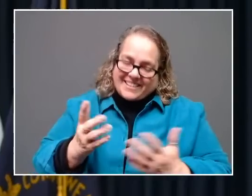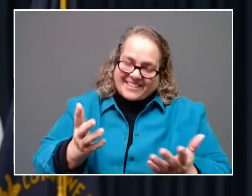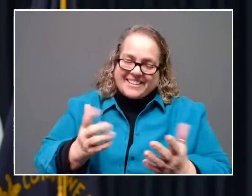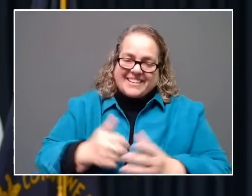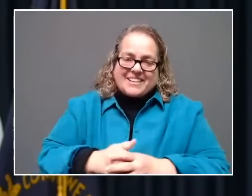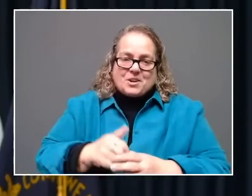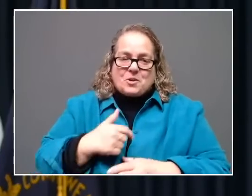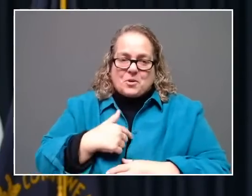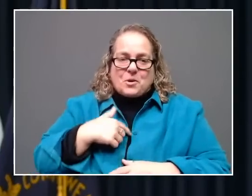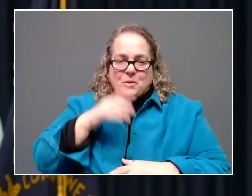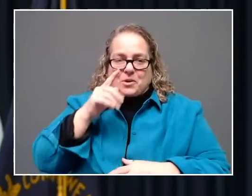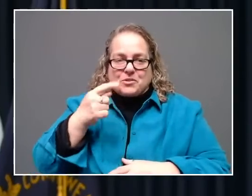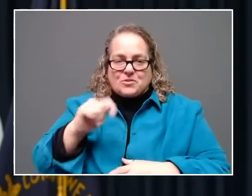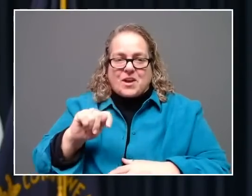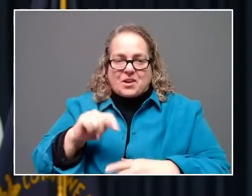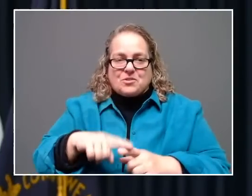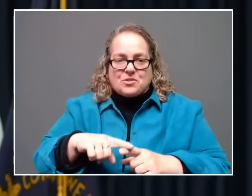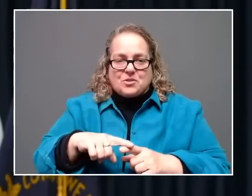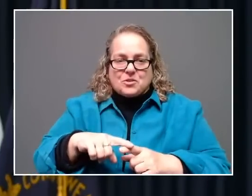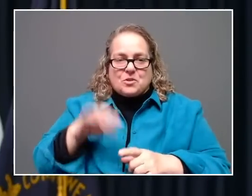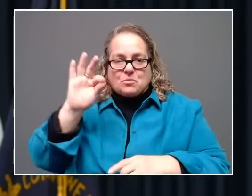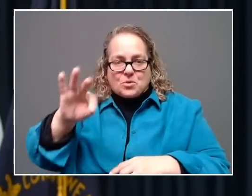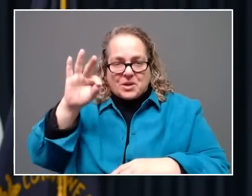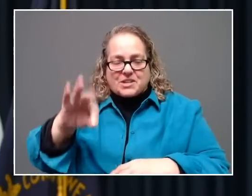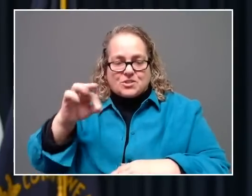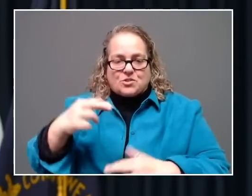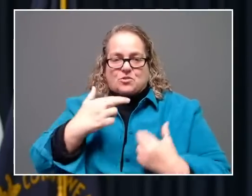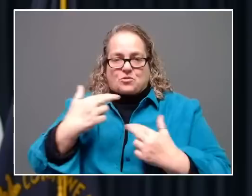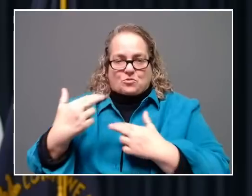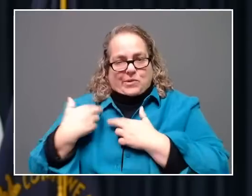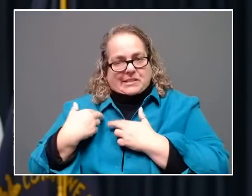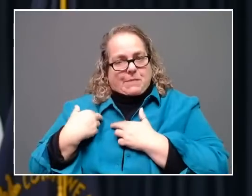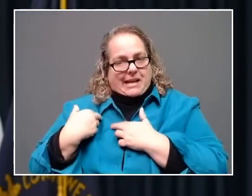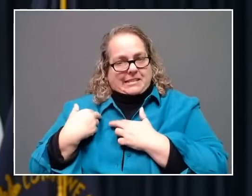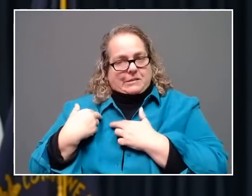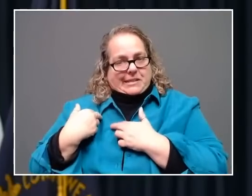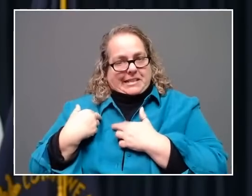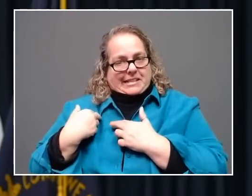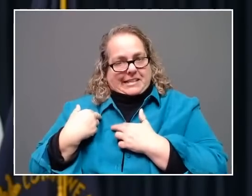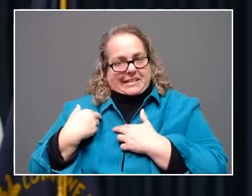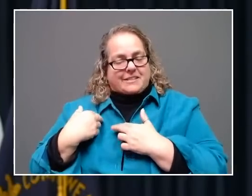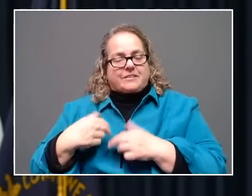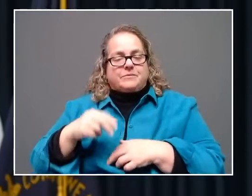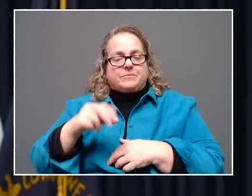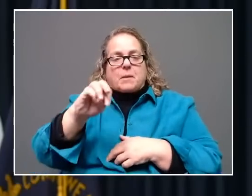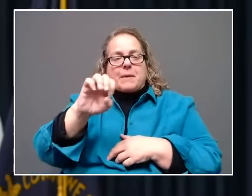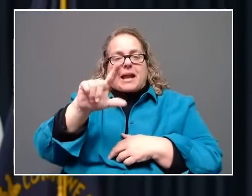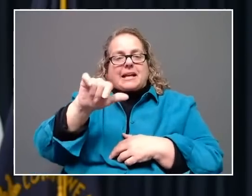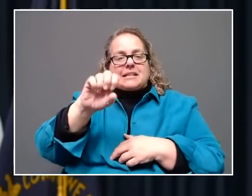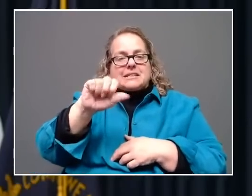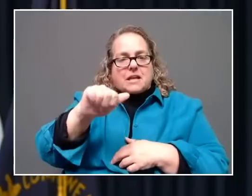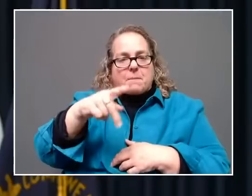try to preach responsibility up until then. Melissa Patrick, Kentucky Health News.